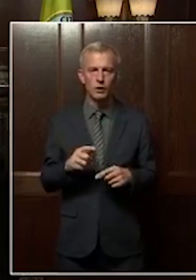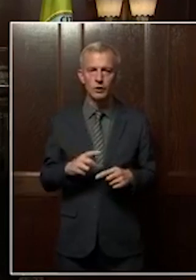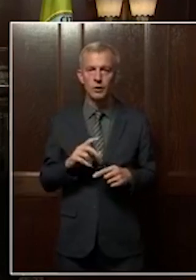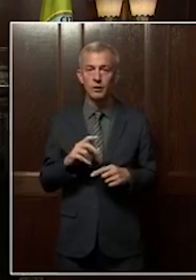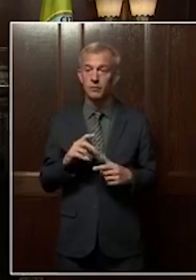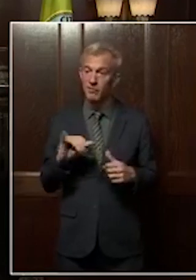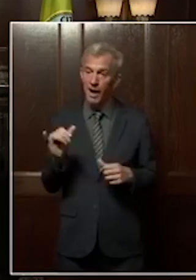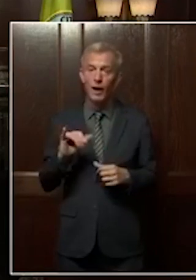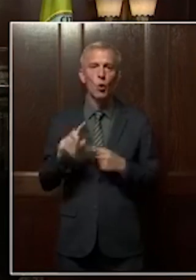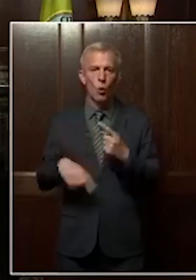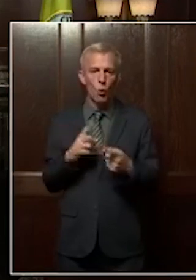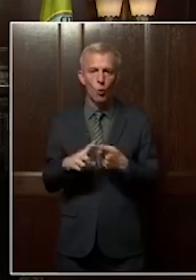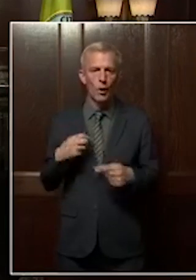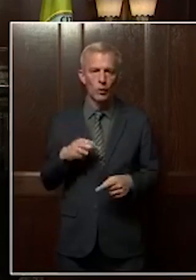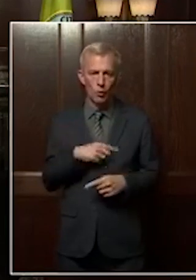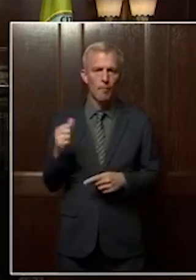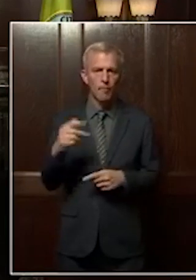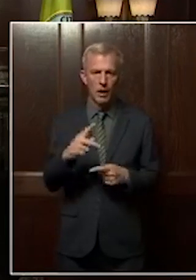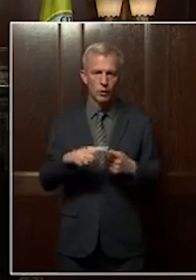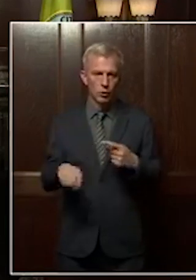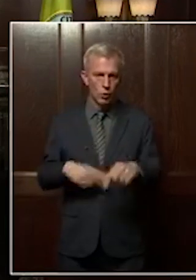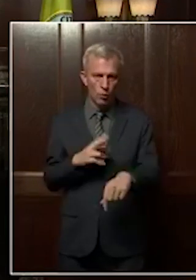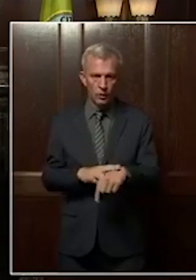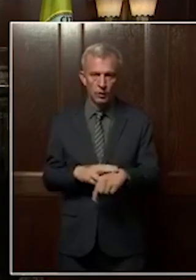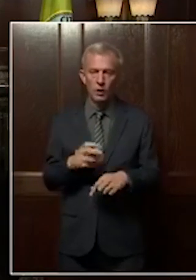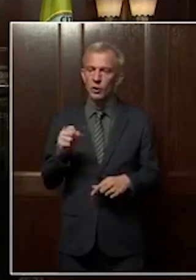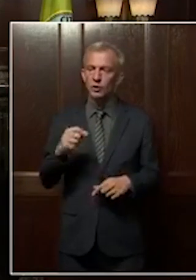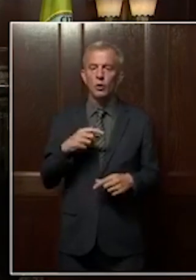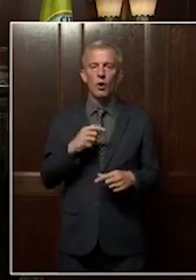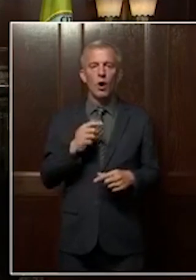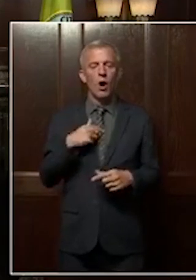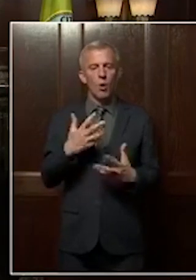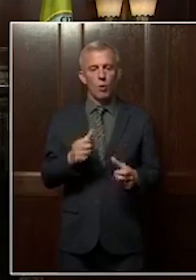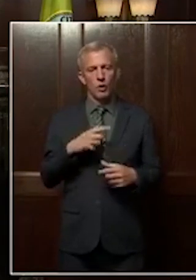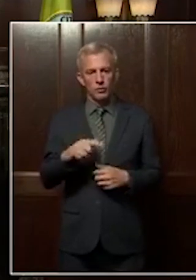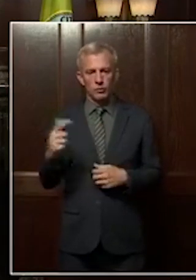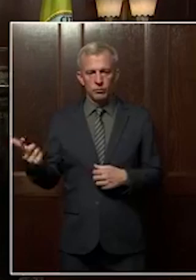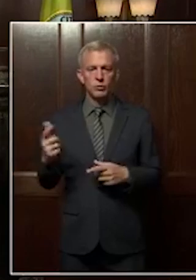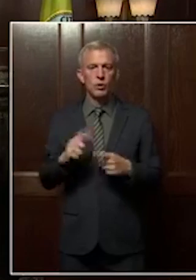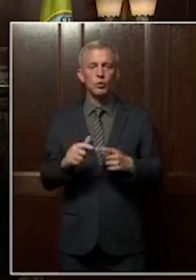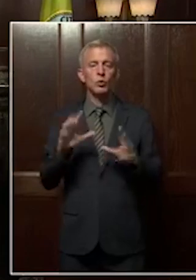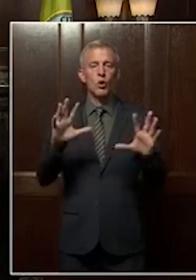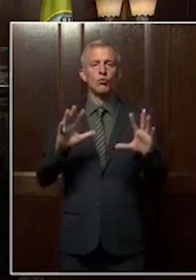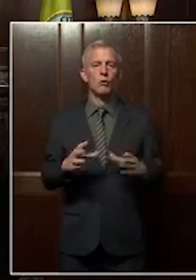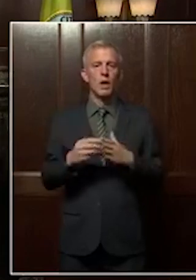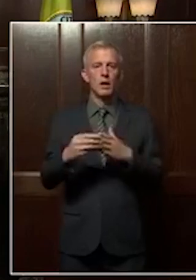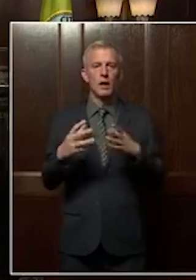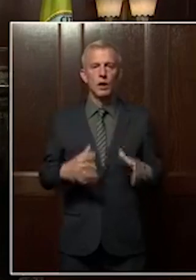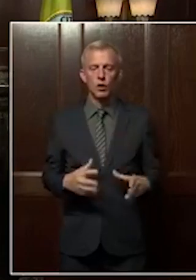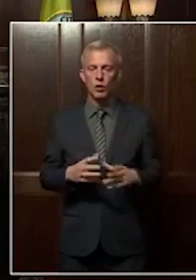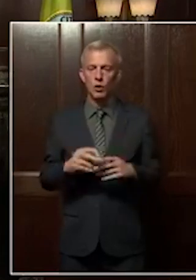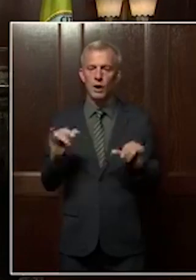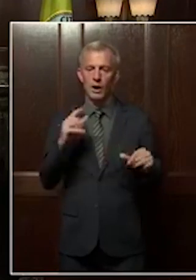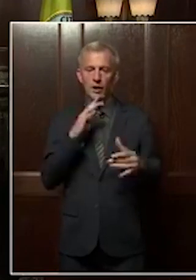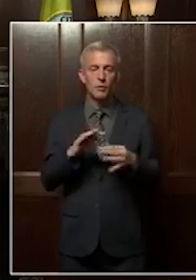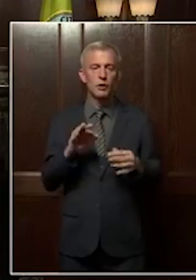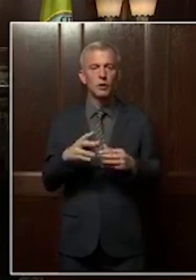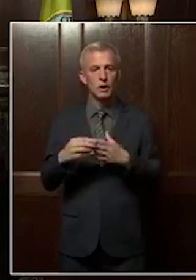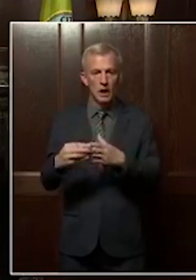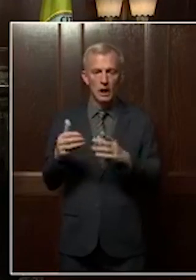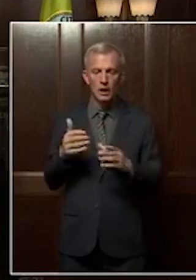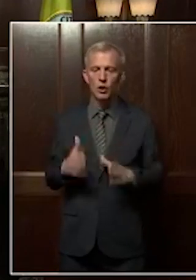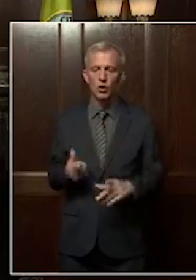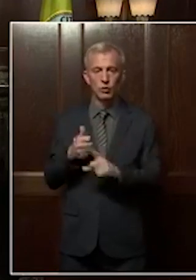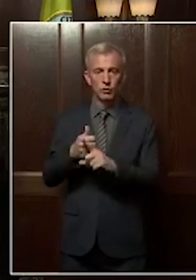Mayor, are we going to get back to normal? So to say a few words, I'd like to turn it over now to a great leader. As I mentioned, she's been a leader not only